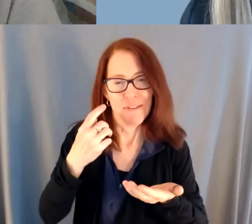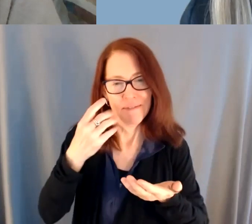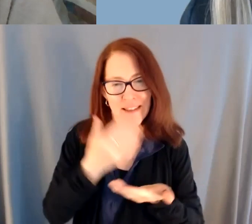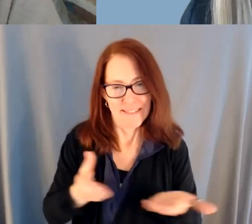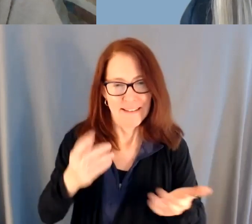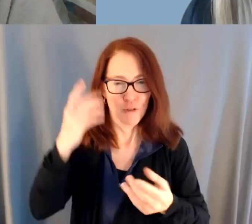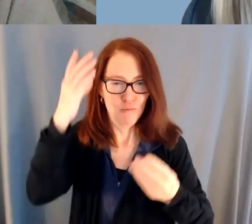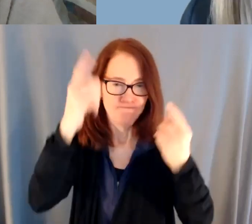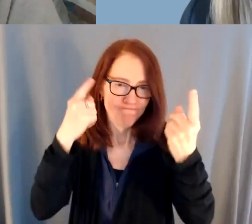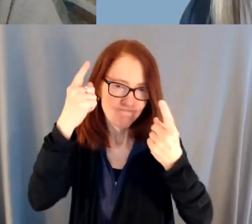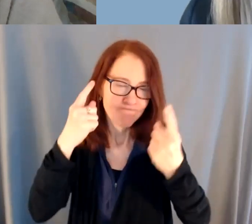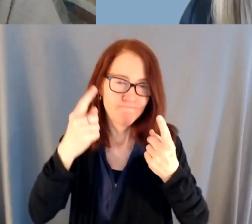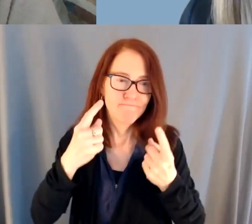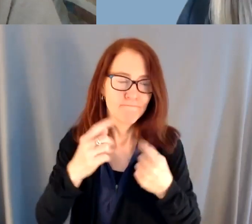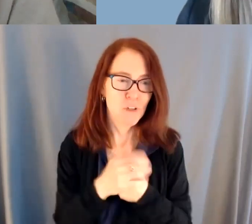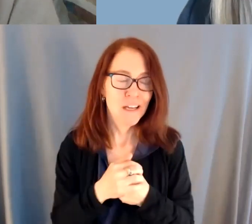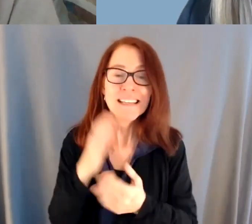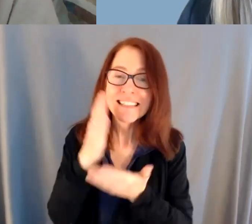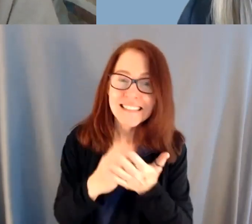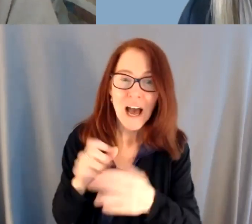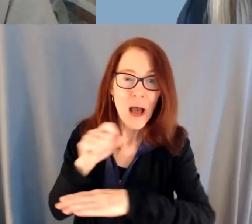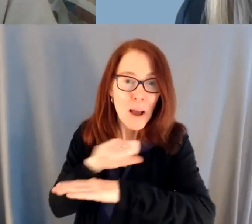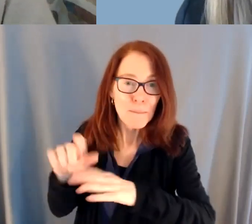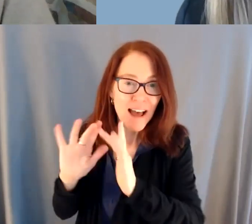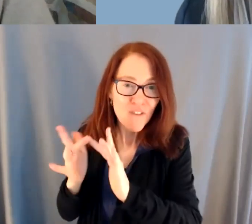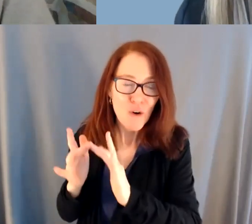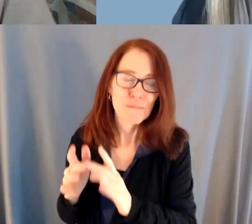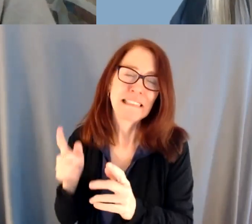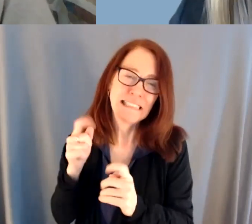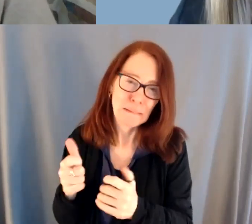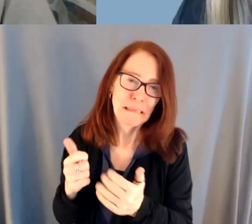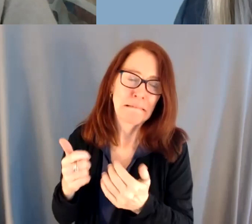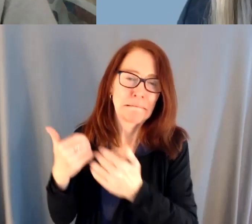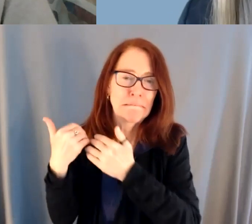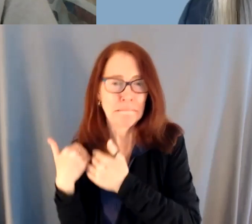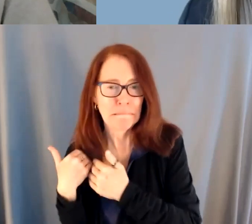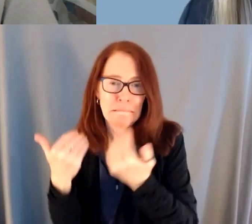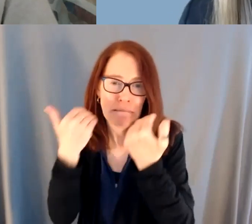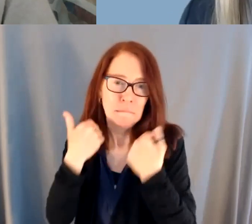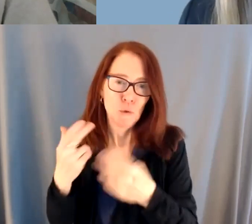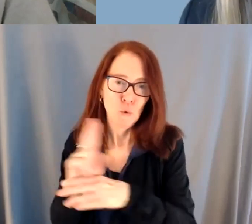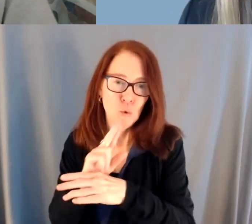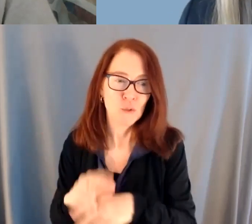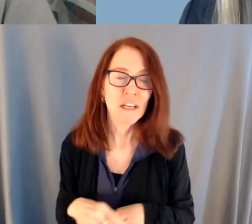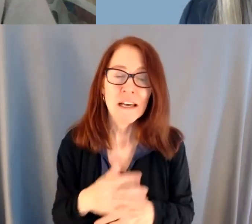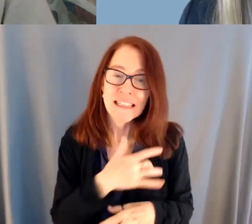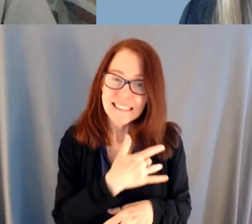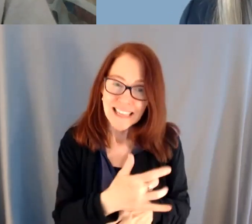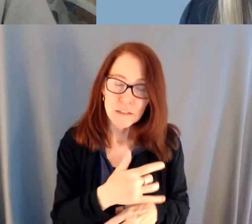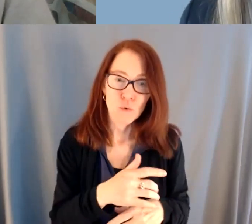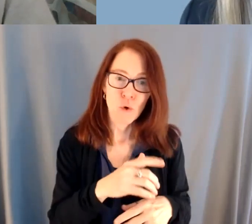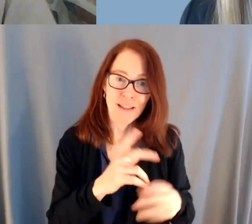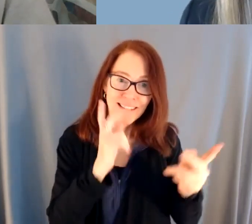platforms are just more cumbersome to use. The disability community is pretty vocal about which ones they prefer. If